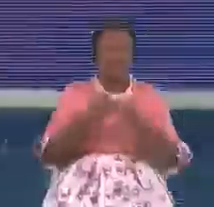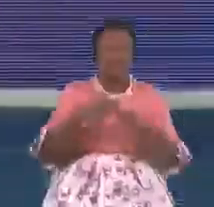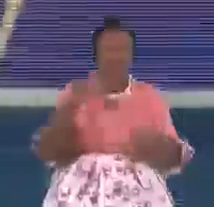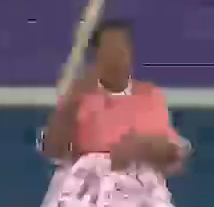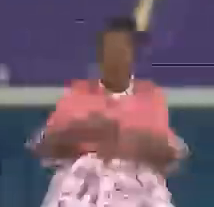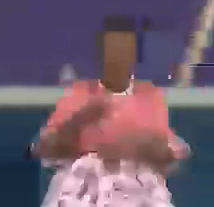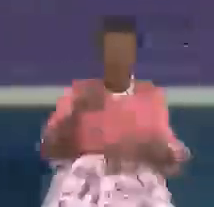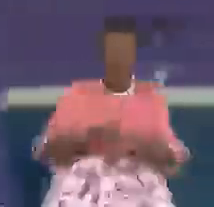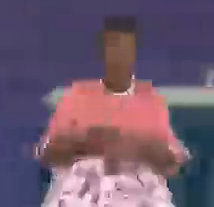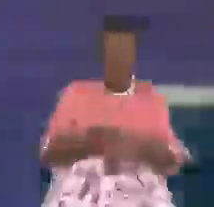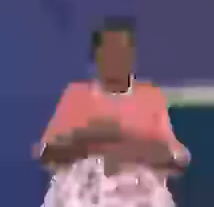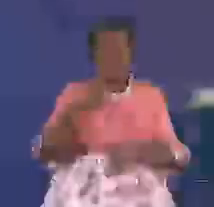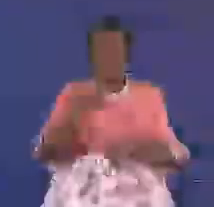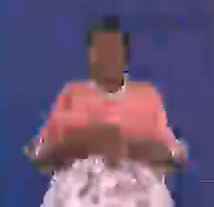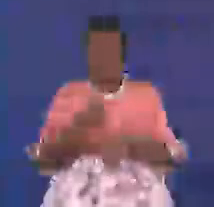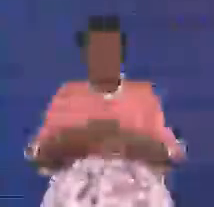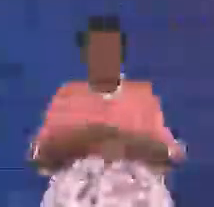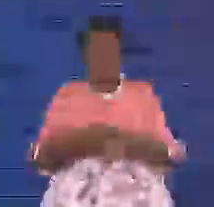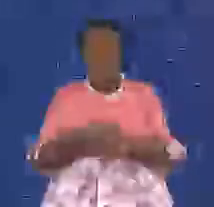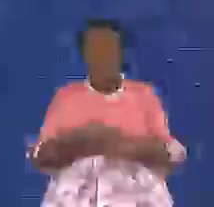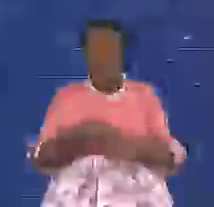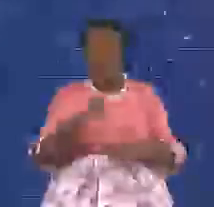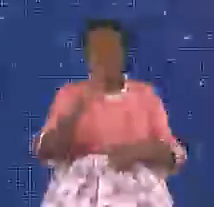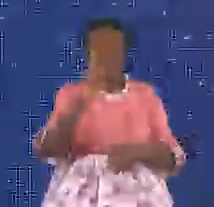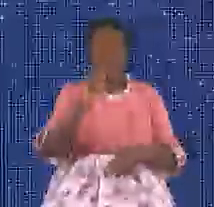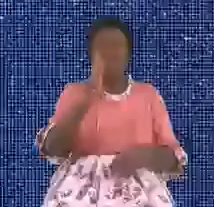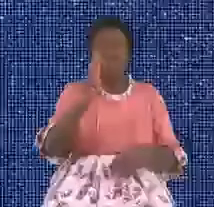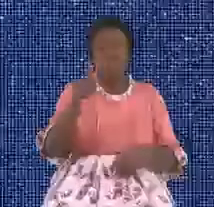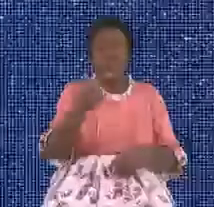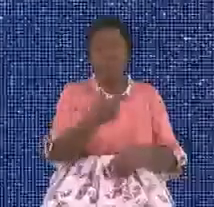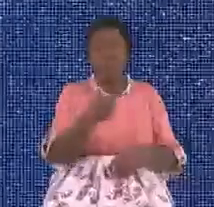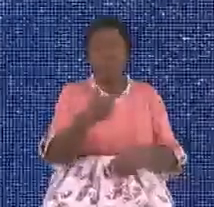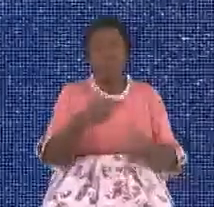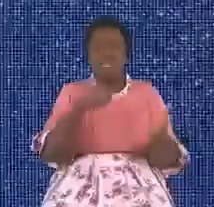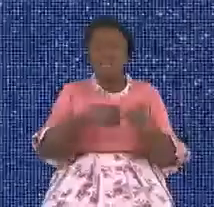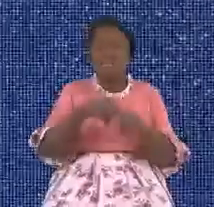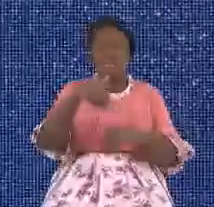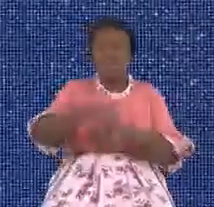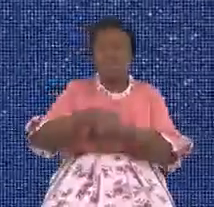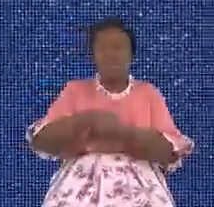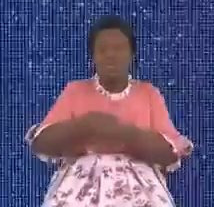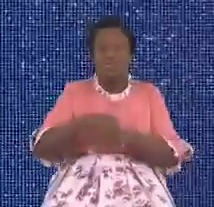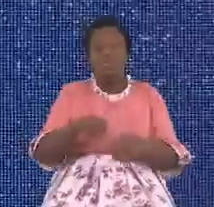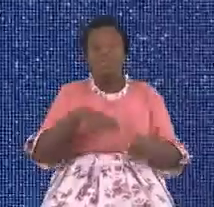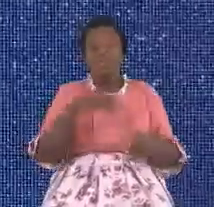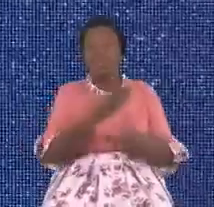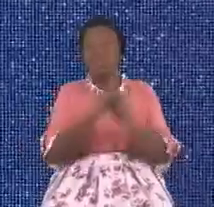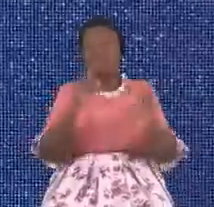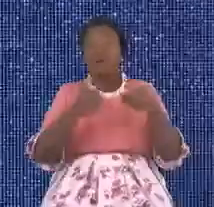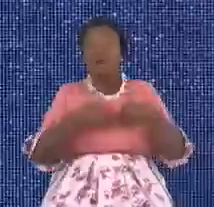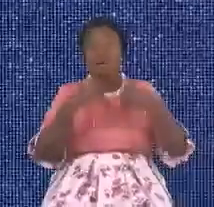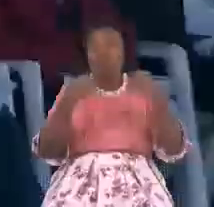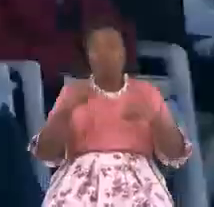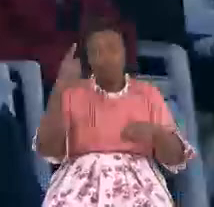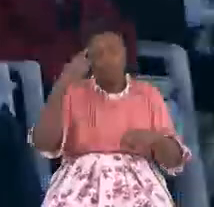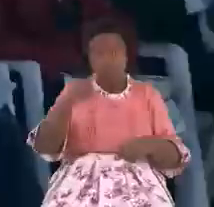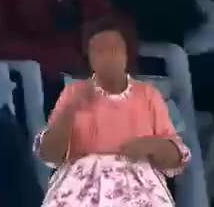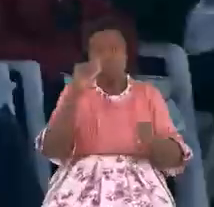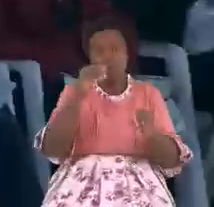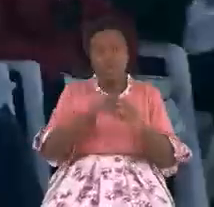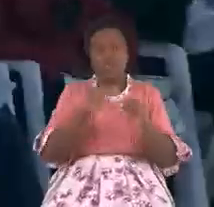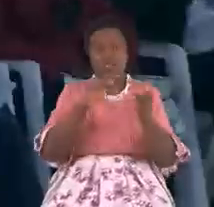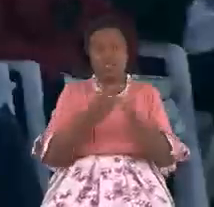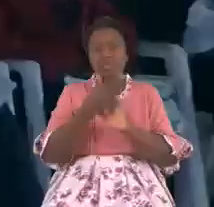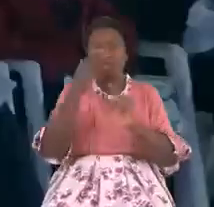of substance, hard drugs, tonight deliverance has come for you in Jesus'